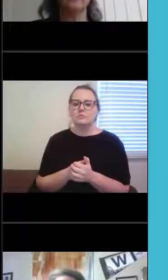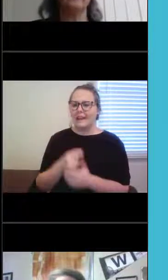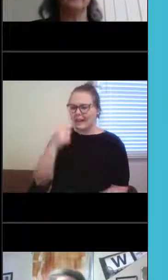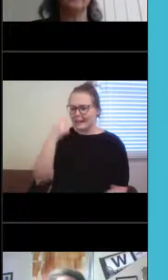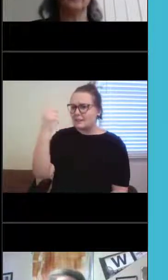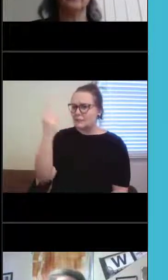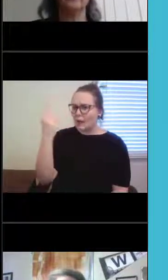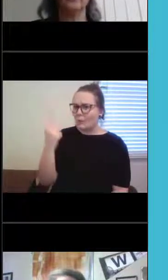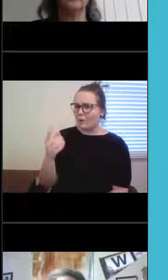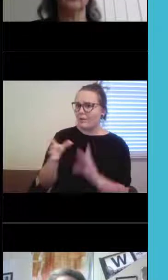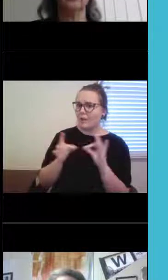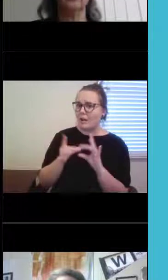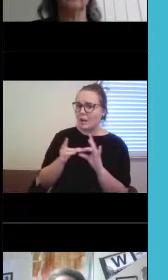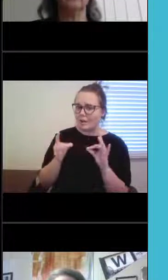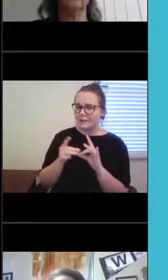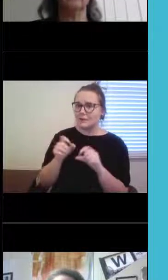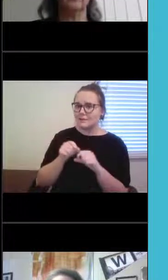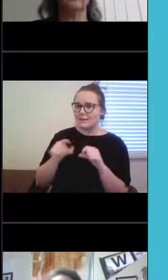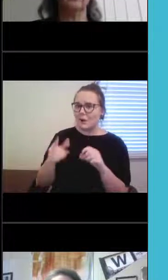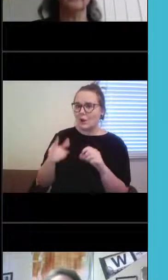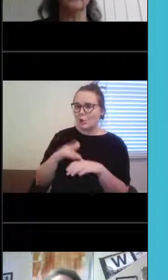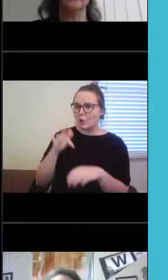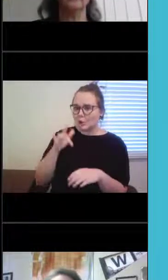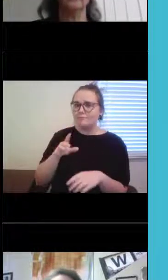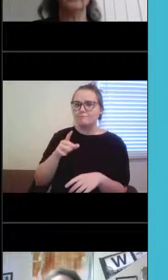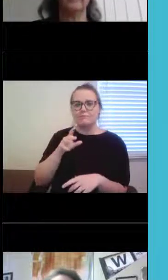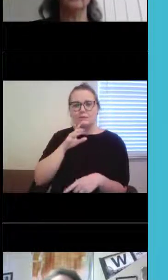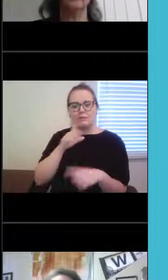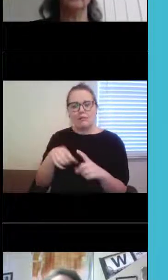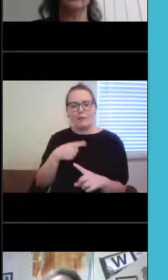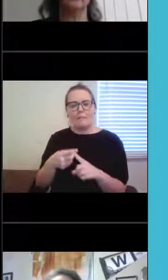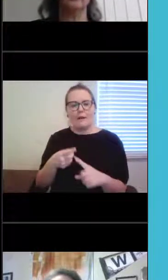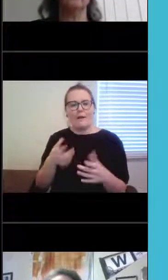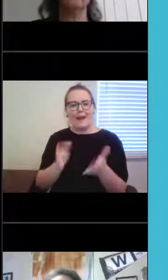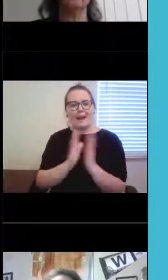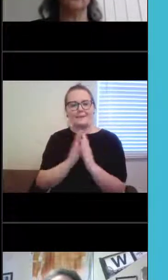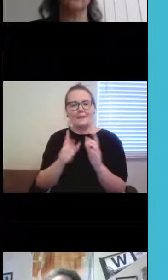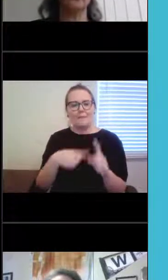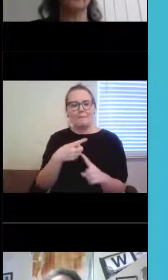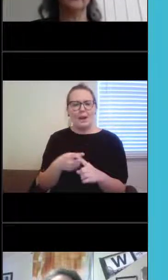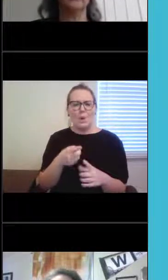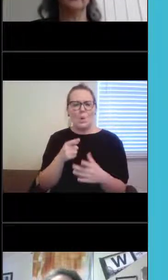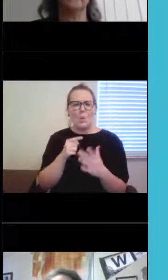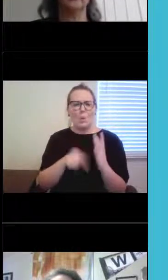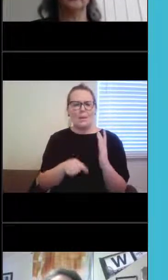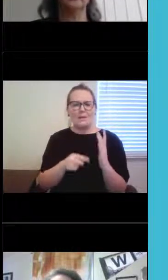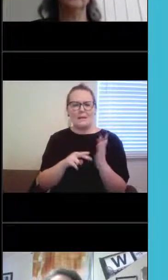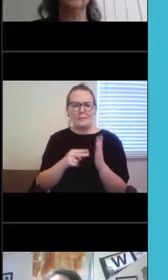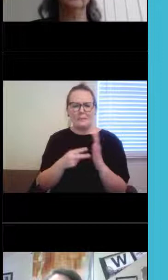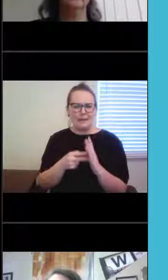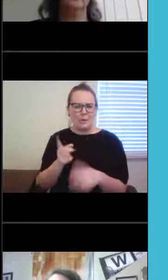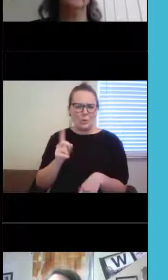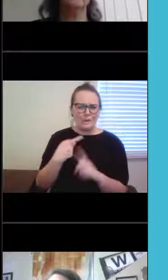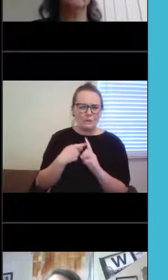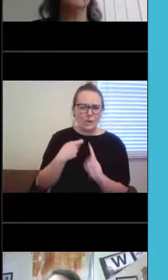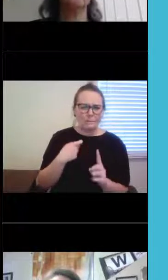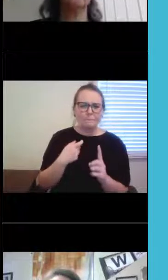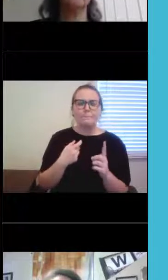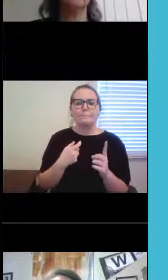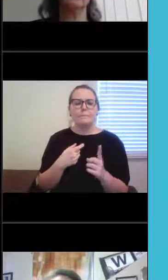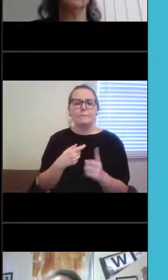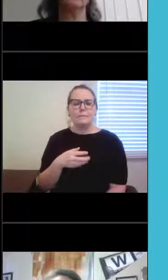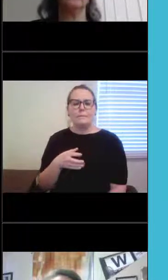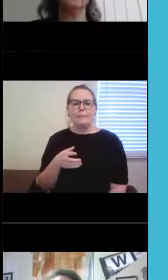of the comments that was sent out earlier talked about sort of, asking about kind of what those were, where they came from, where do